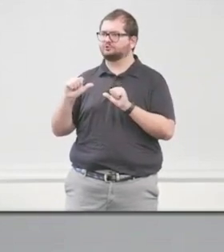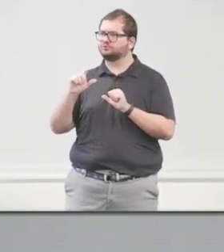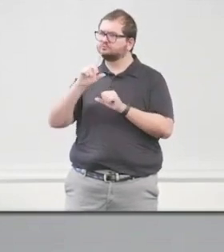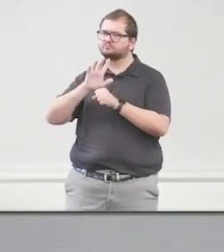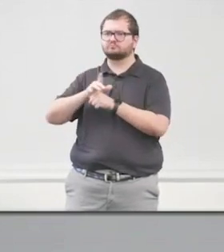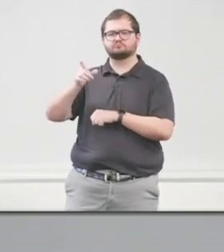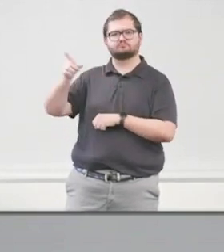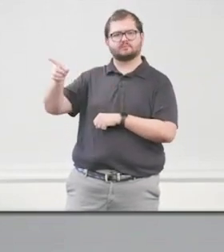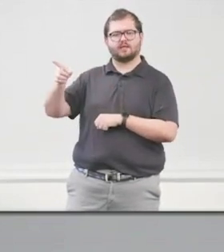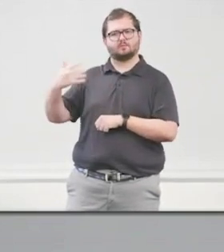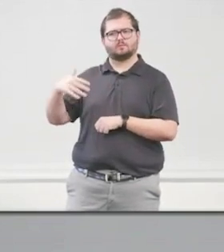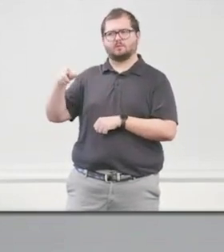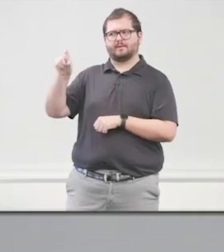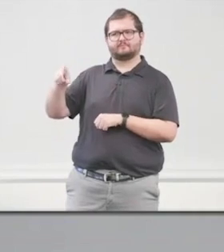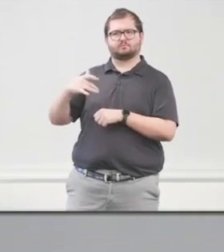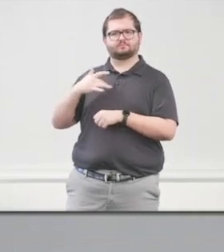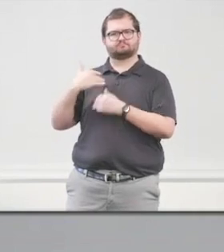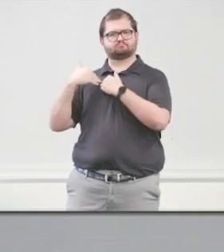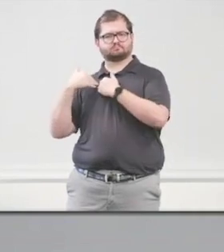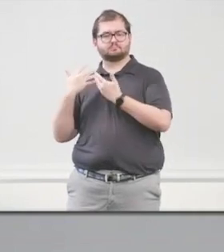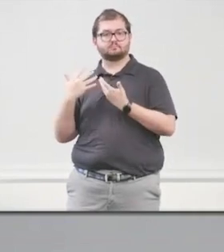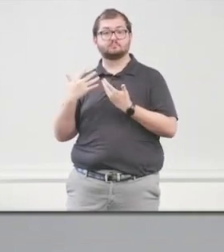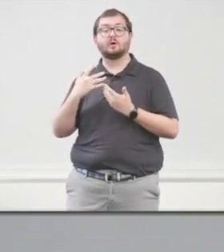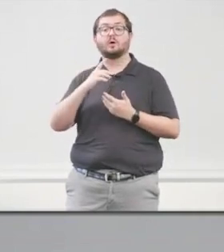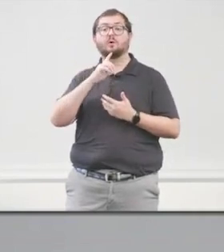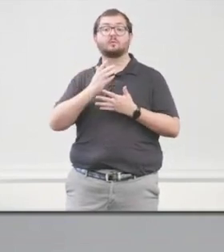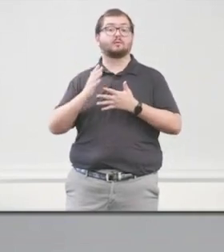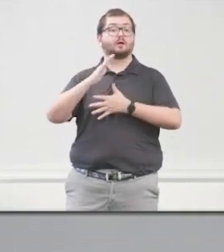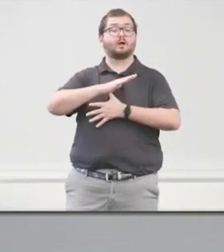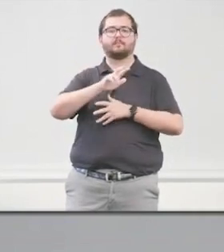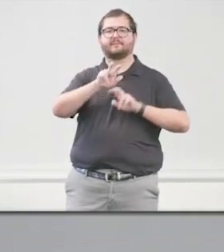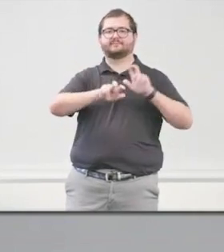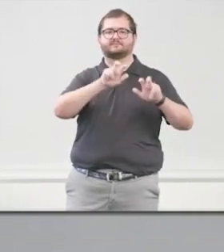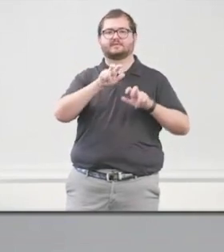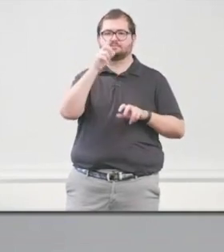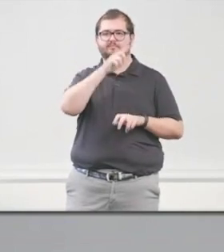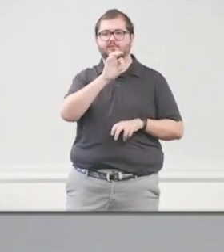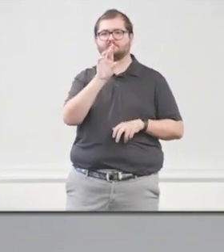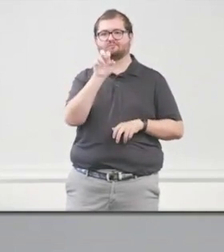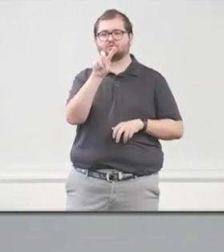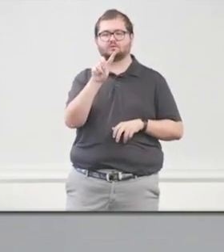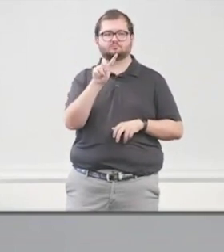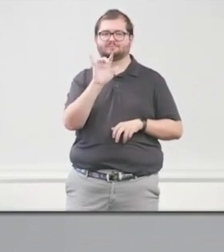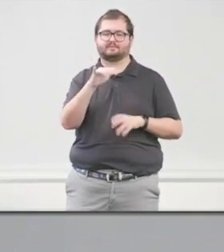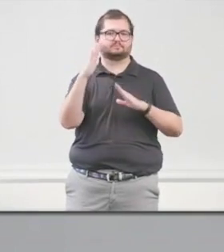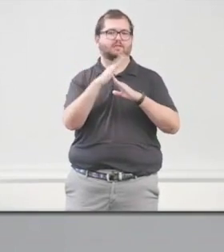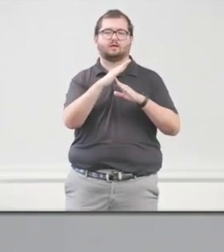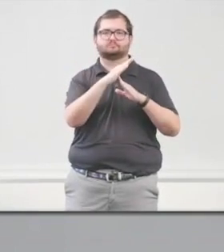accountable. From that standpoint, investment fraud is the number one cybercrime across the board.